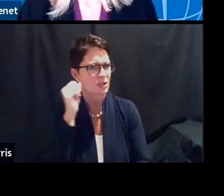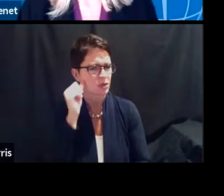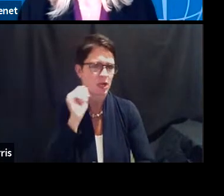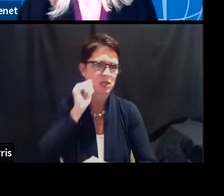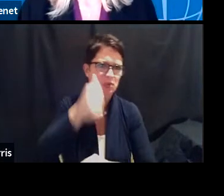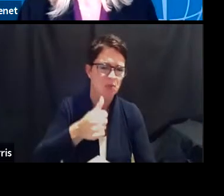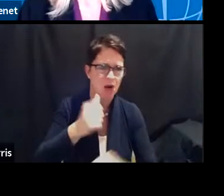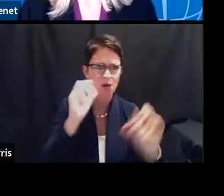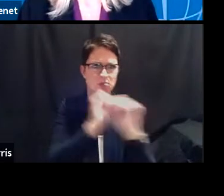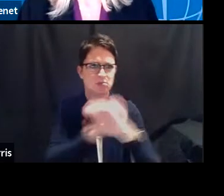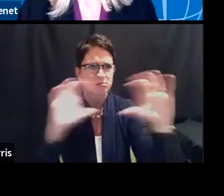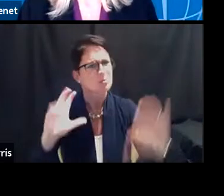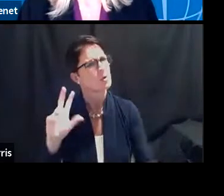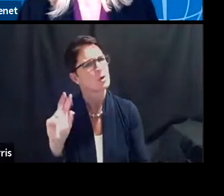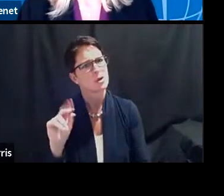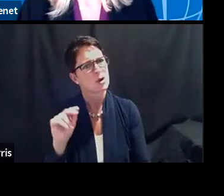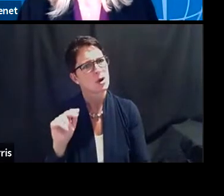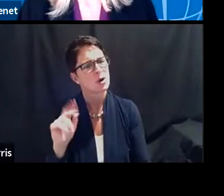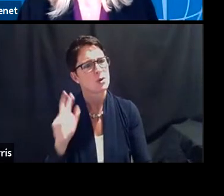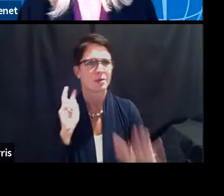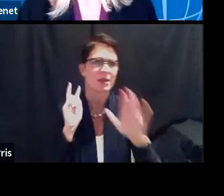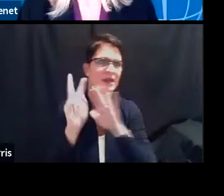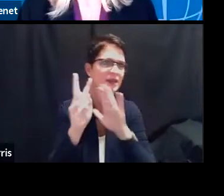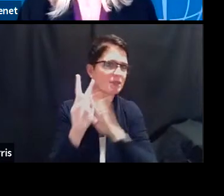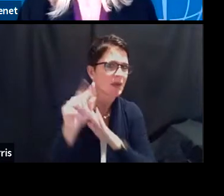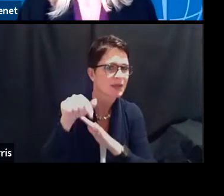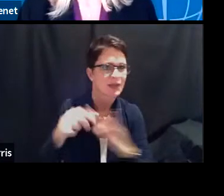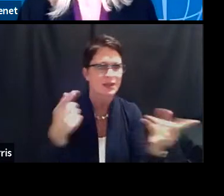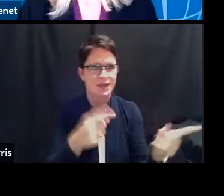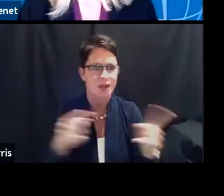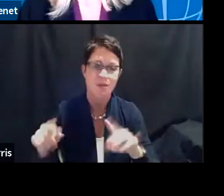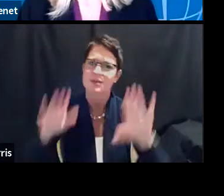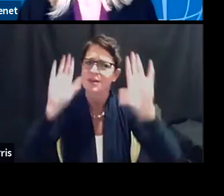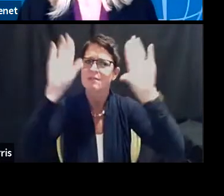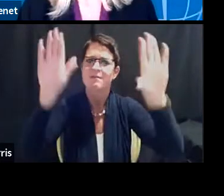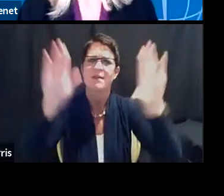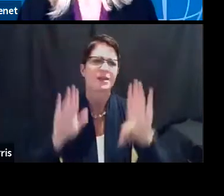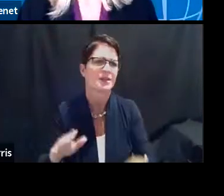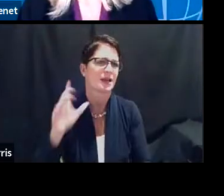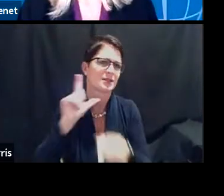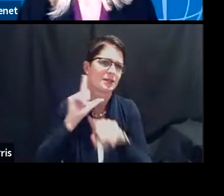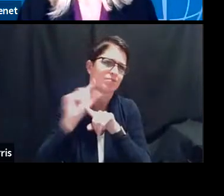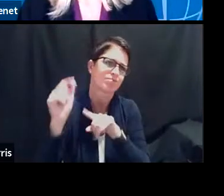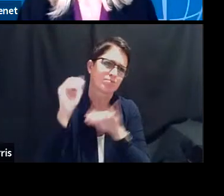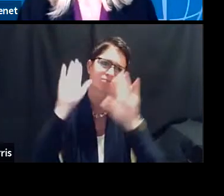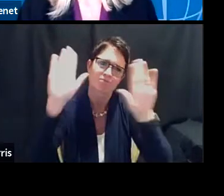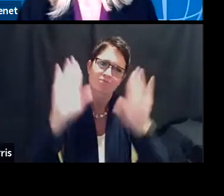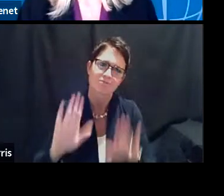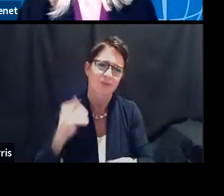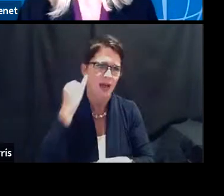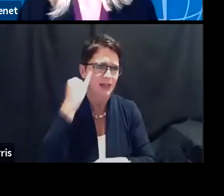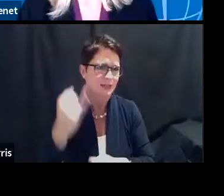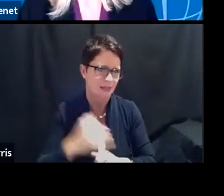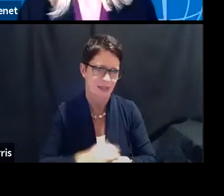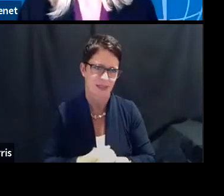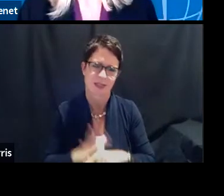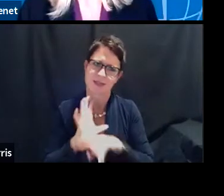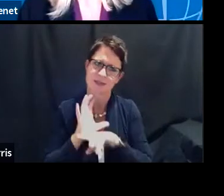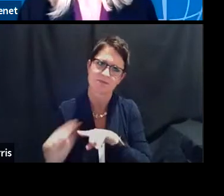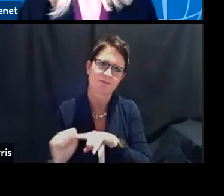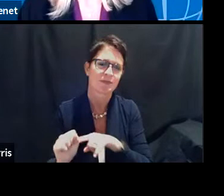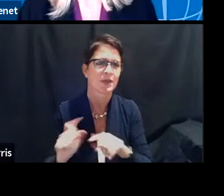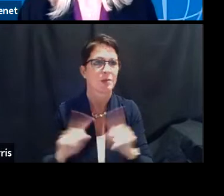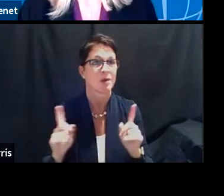tomorrow. They've been anticipating this, and this is a fantastic idea. I think it will definitely alleviate a lot